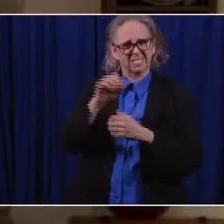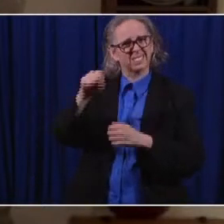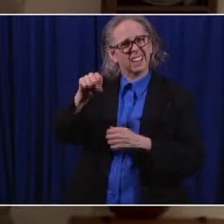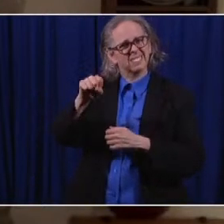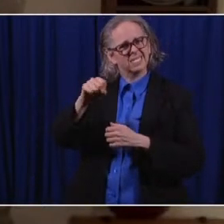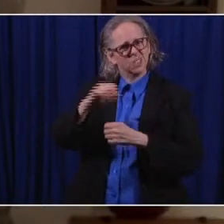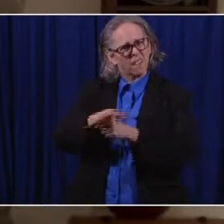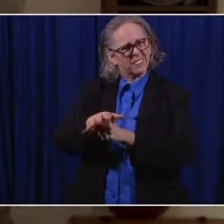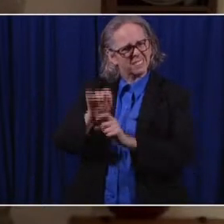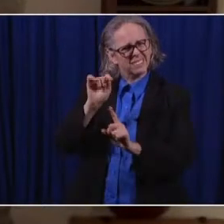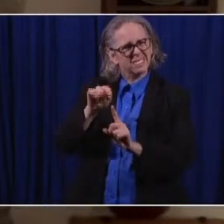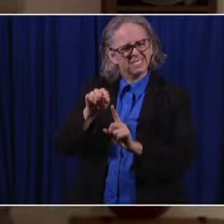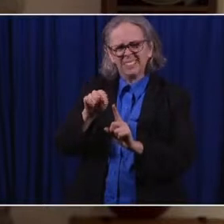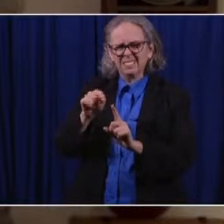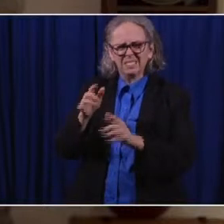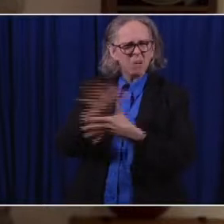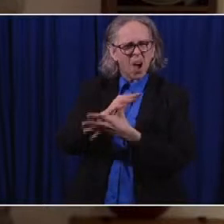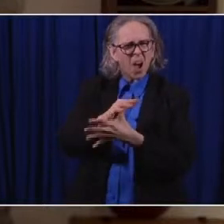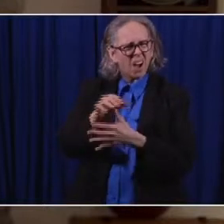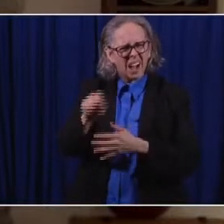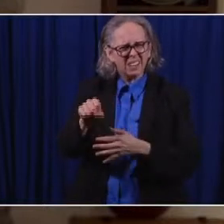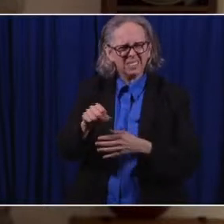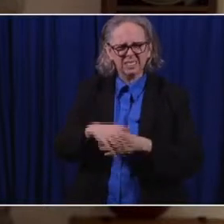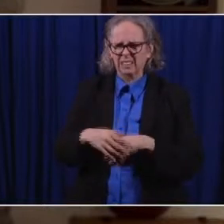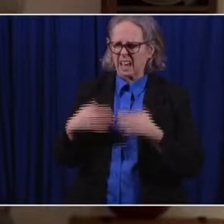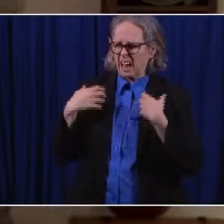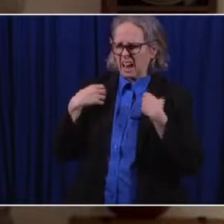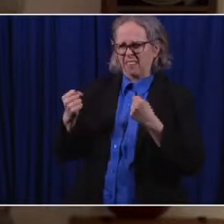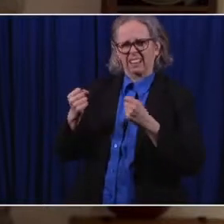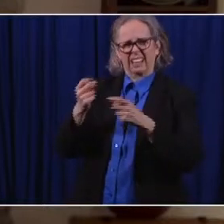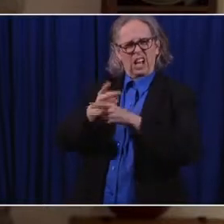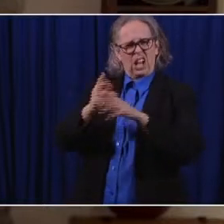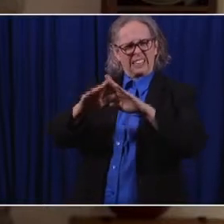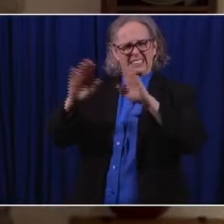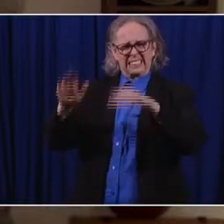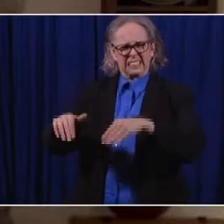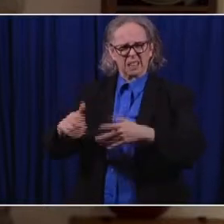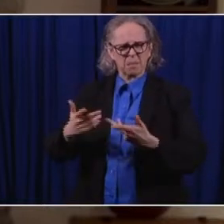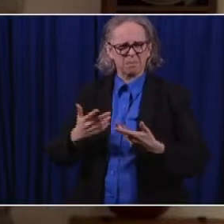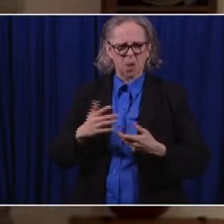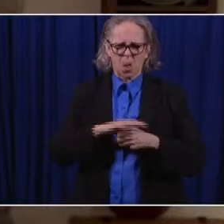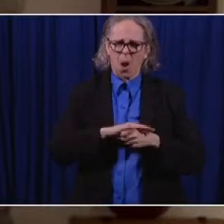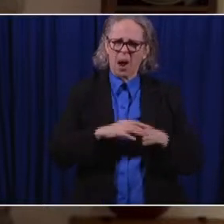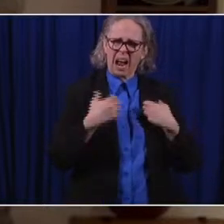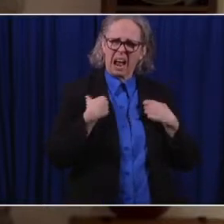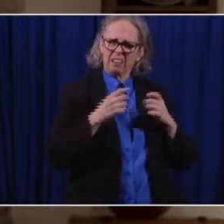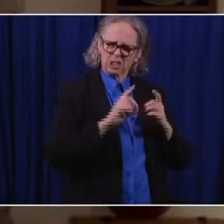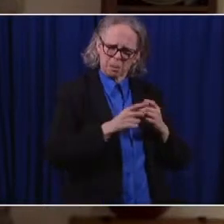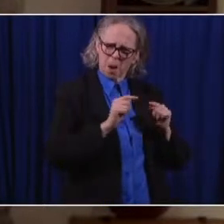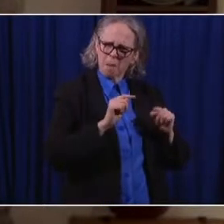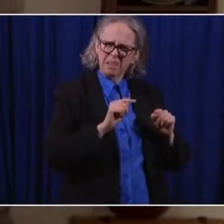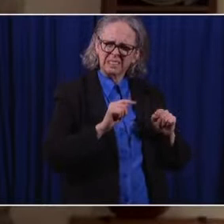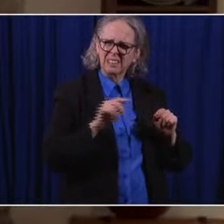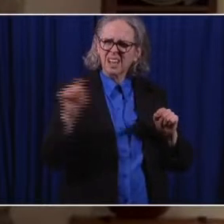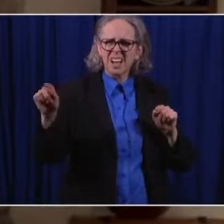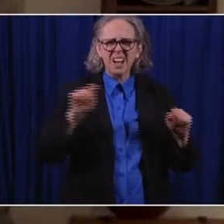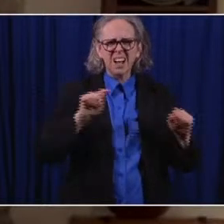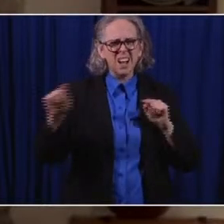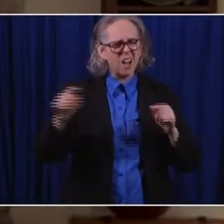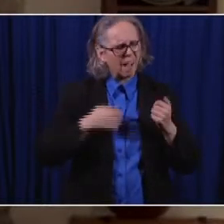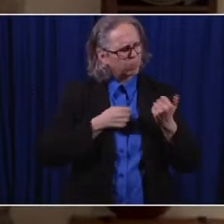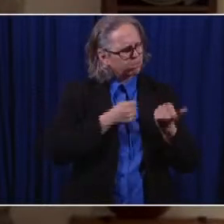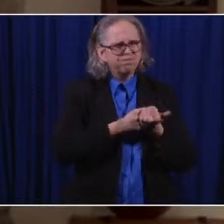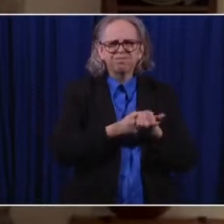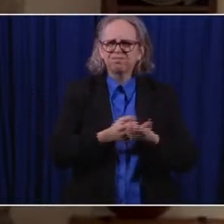that we are able to battle the COVID, making sure our local health departments, those who are literally at the front line in every